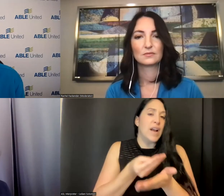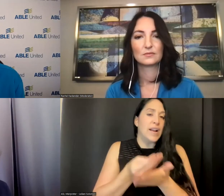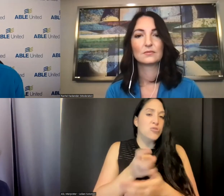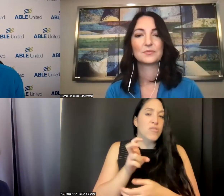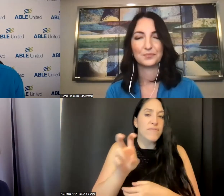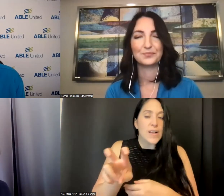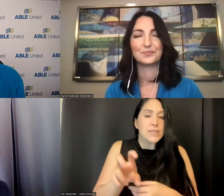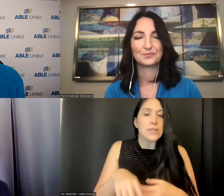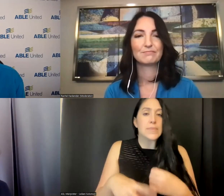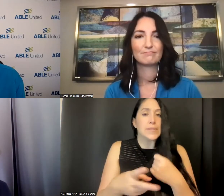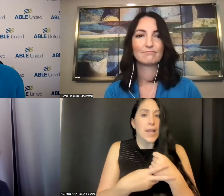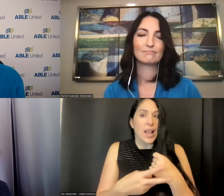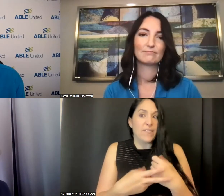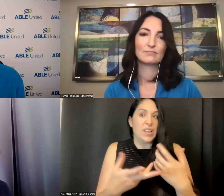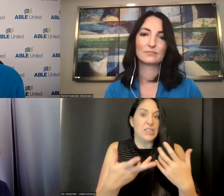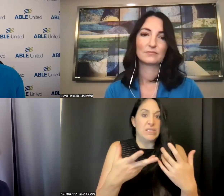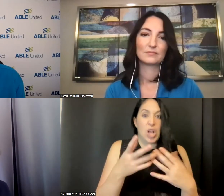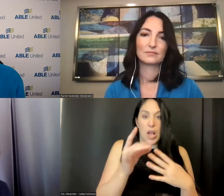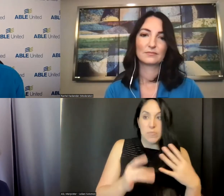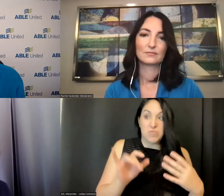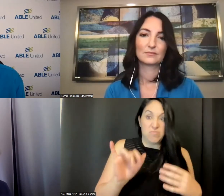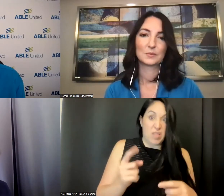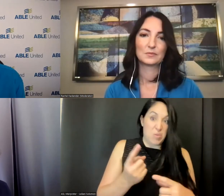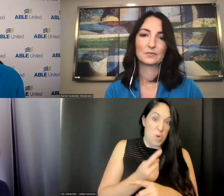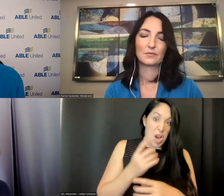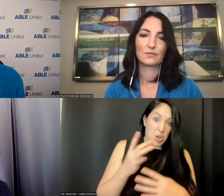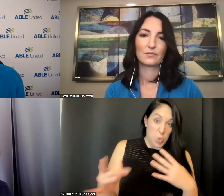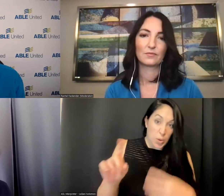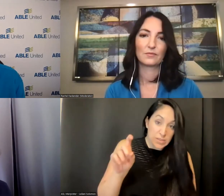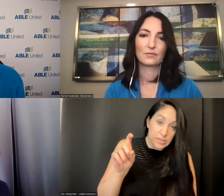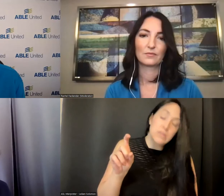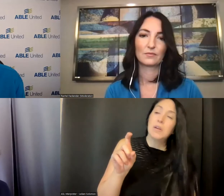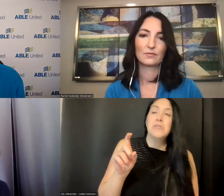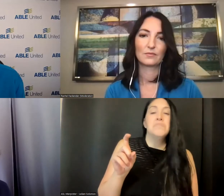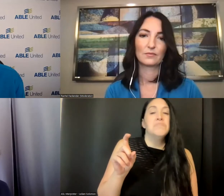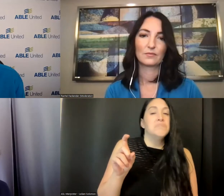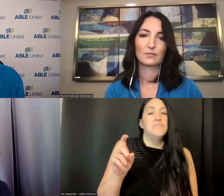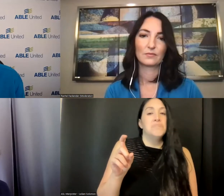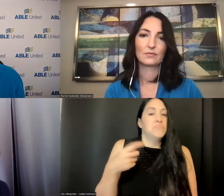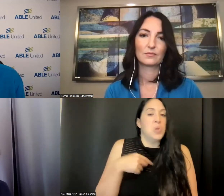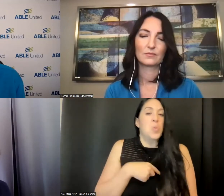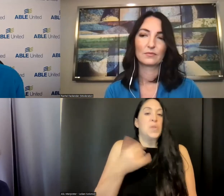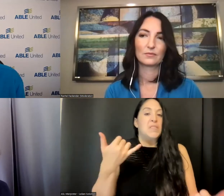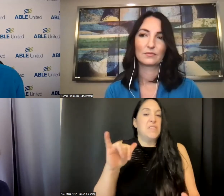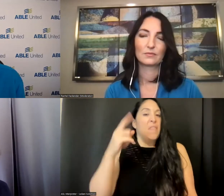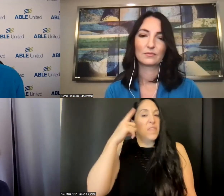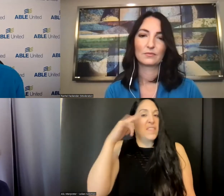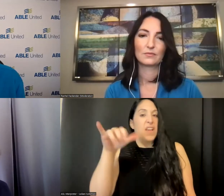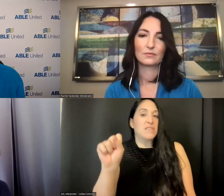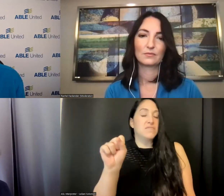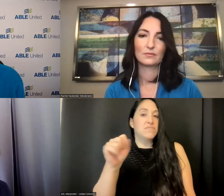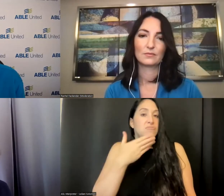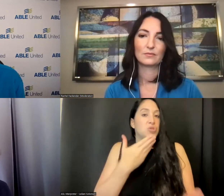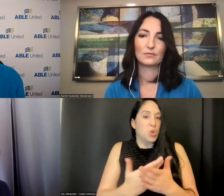right choice? And I think pretty unanimously, we think at this point it is, because we know